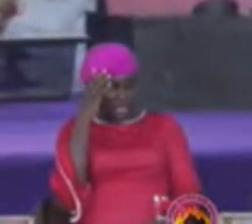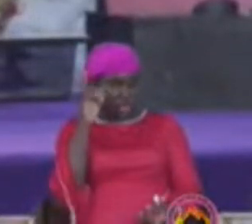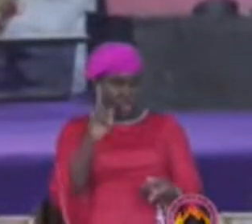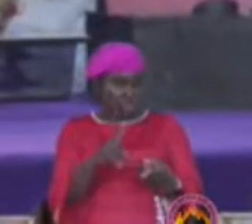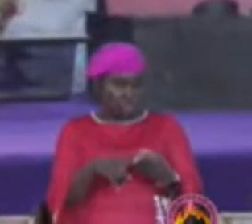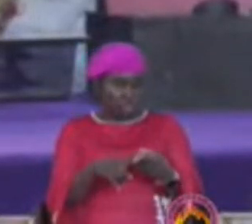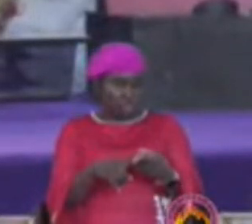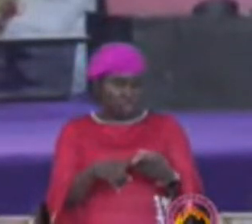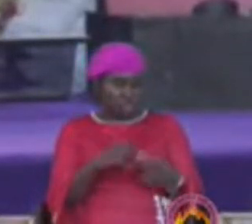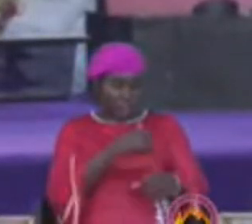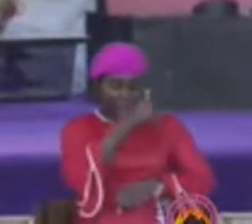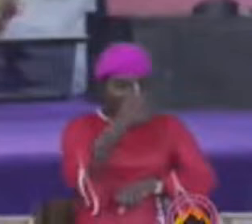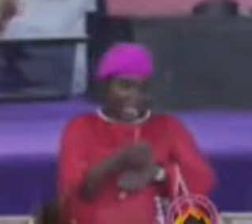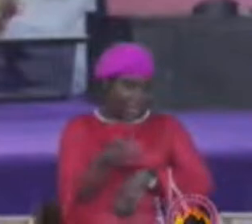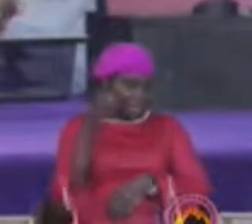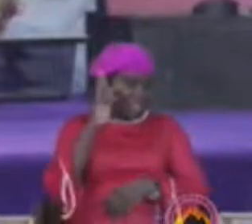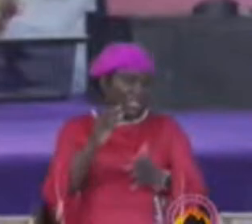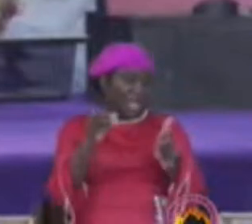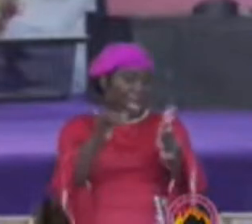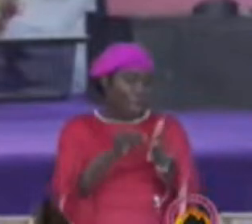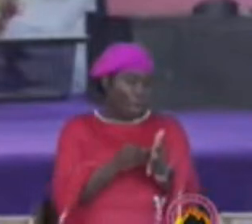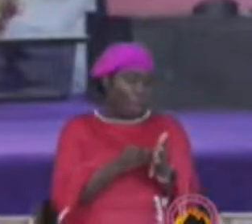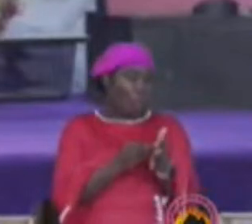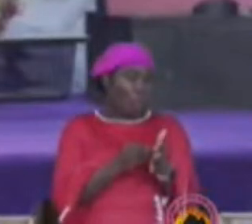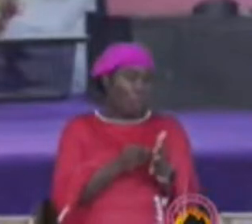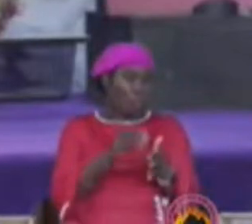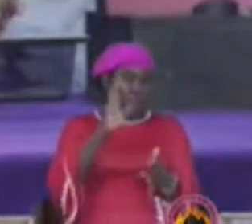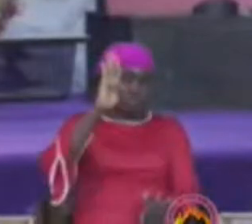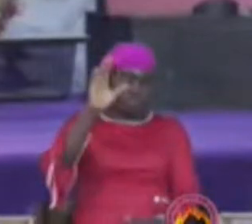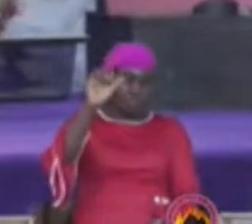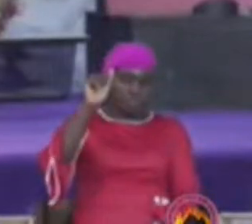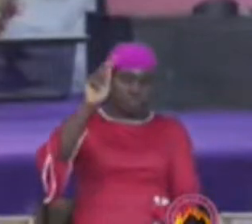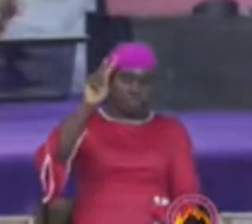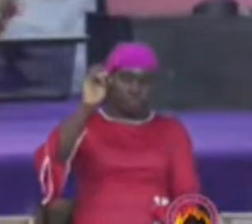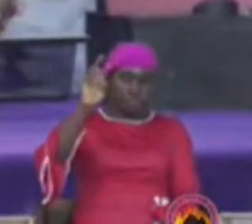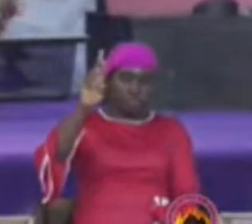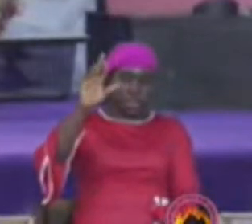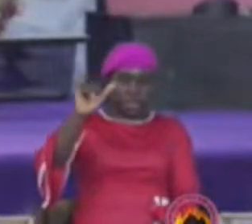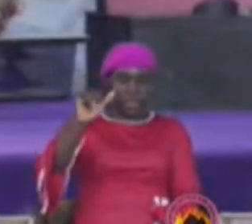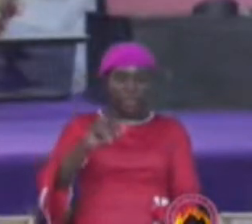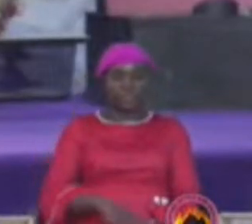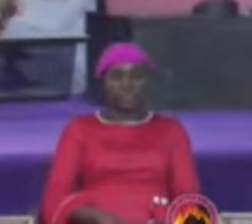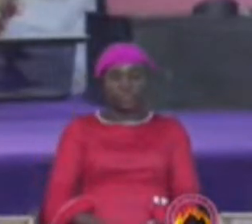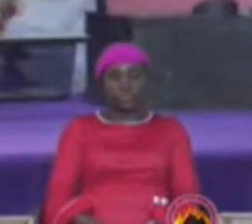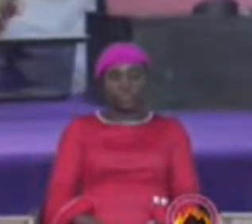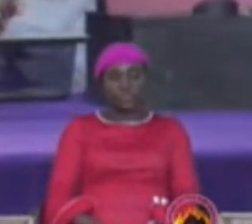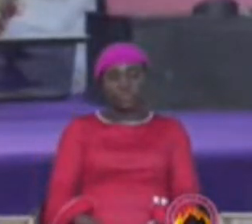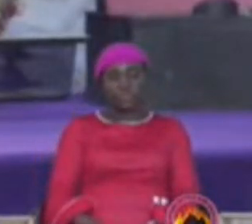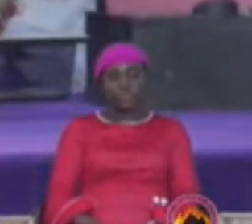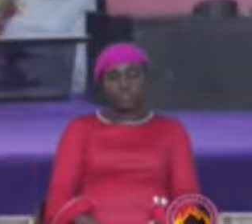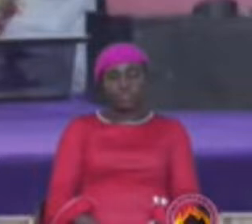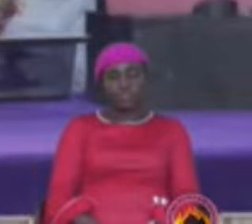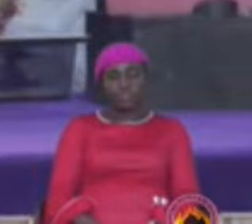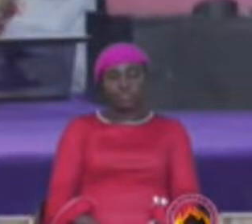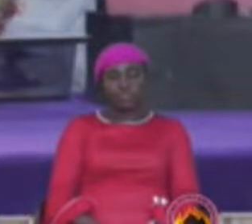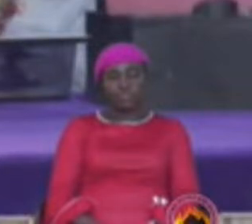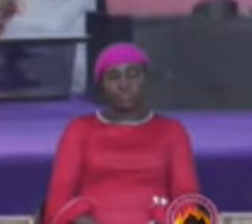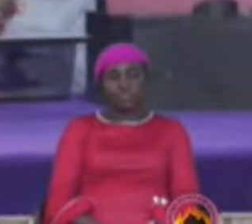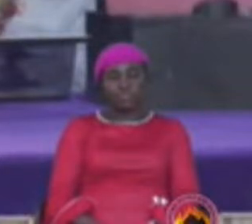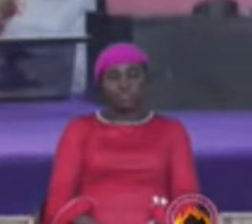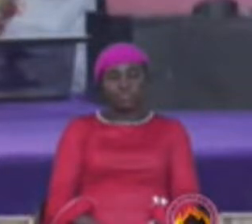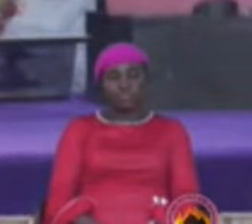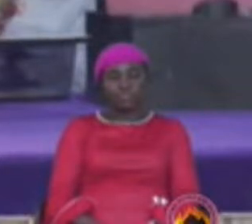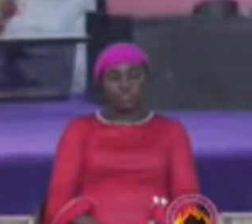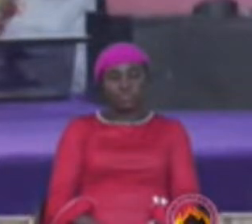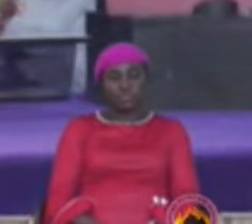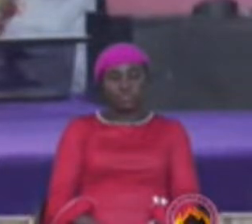entrepreneurs. Grants will be made available to them to establish their own bakery in a